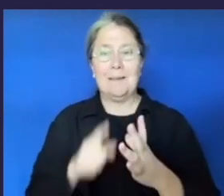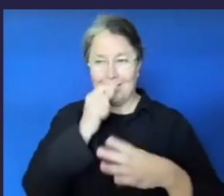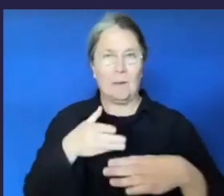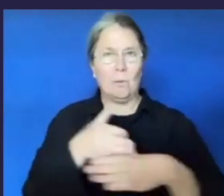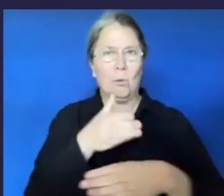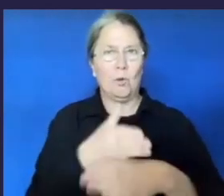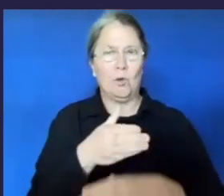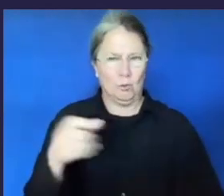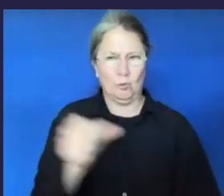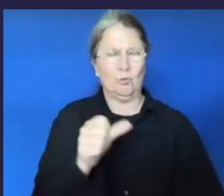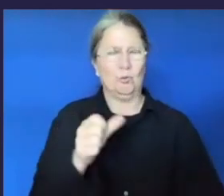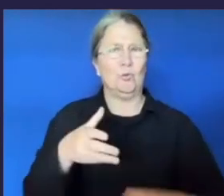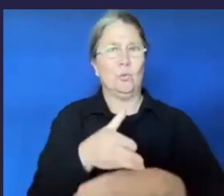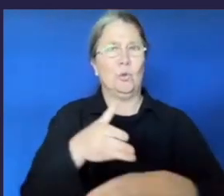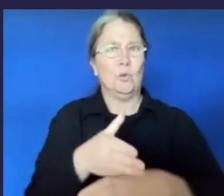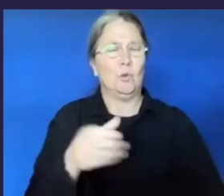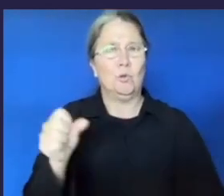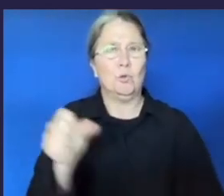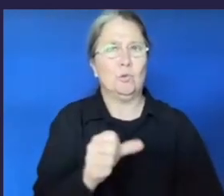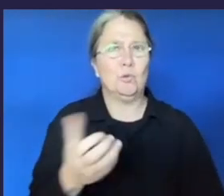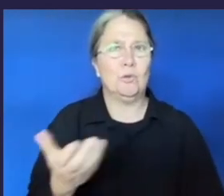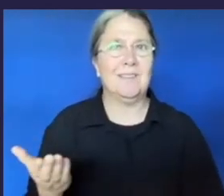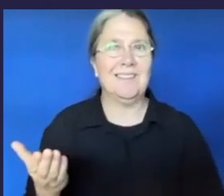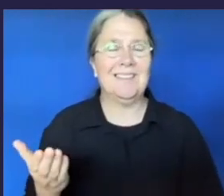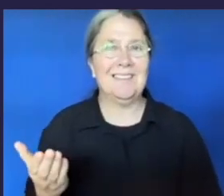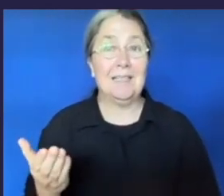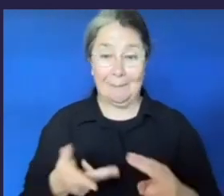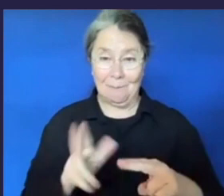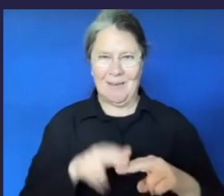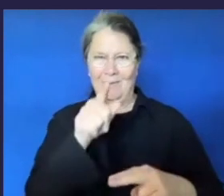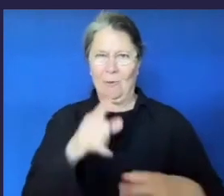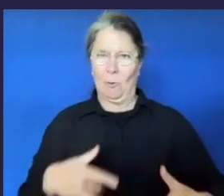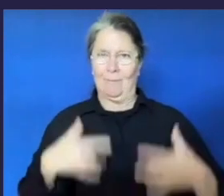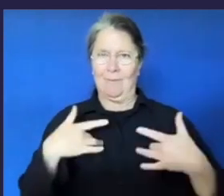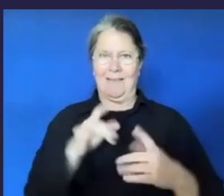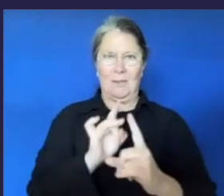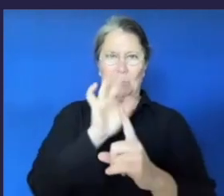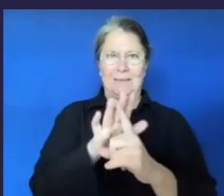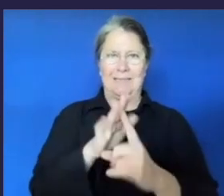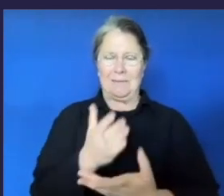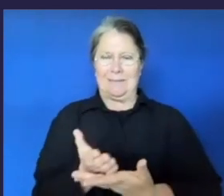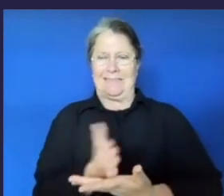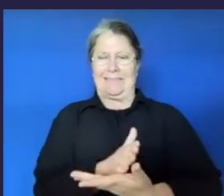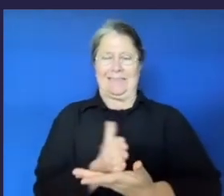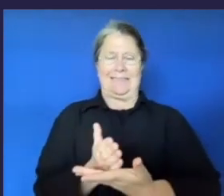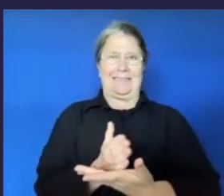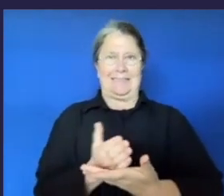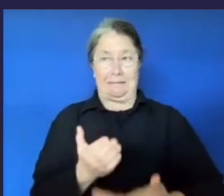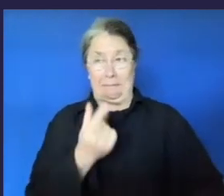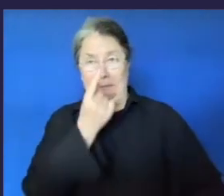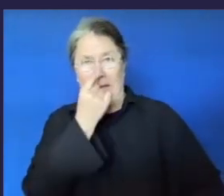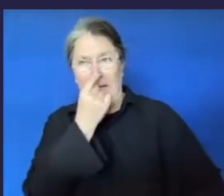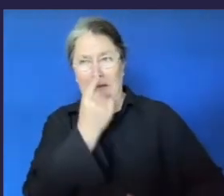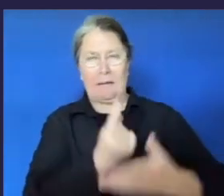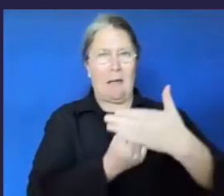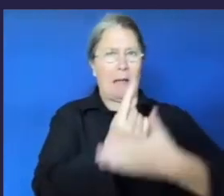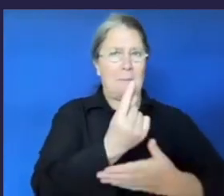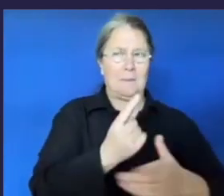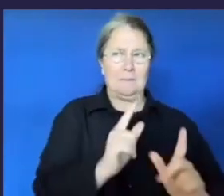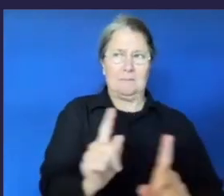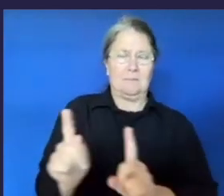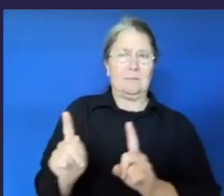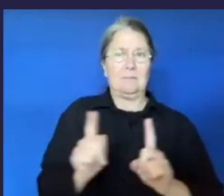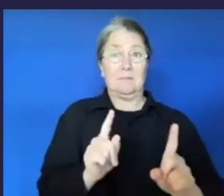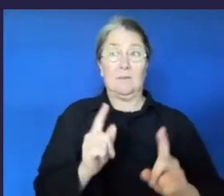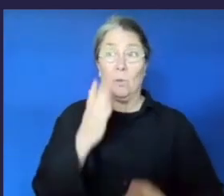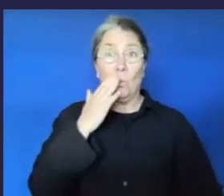work. And if you're sort of feeling like you're not sure how you feel about that vision, or perhaps when I first started out in my